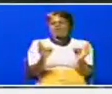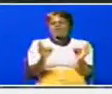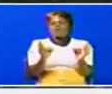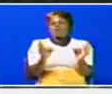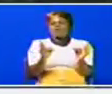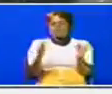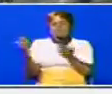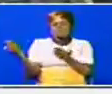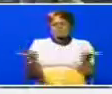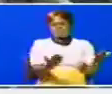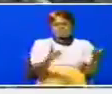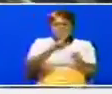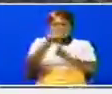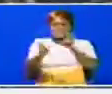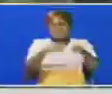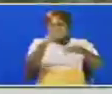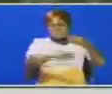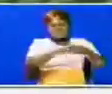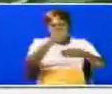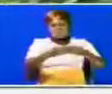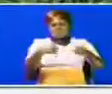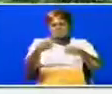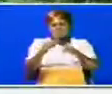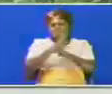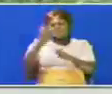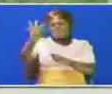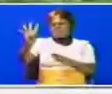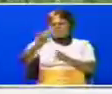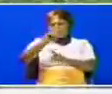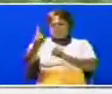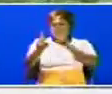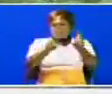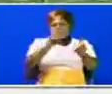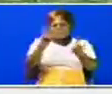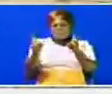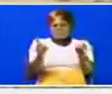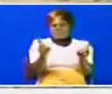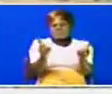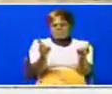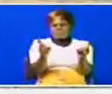were ferrying examination material of the ongoing Kenya Certificate of Secondary Education exams.